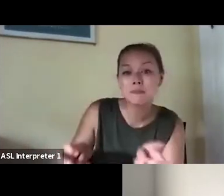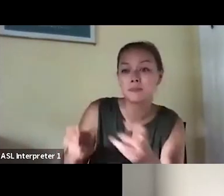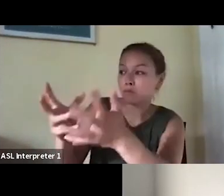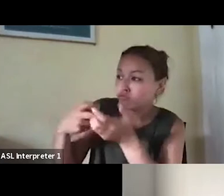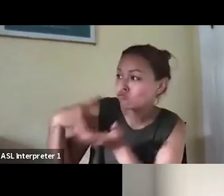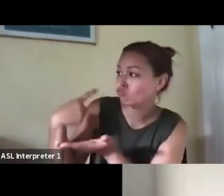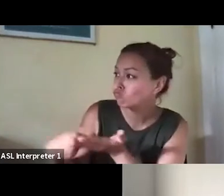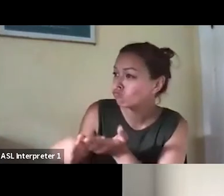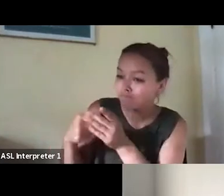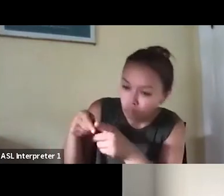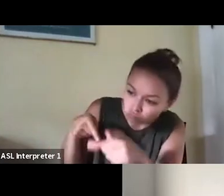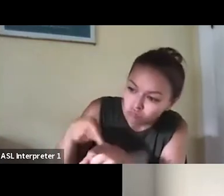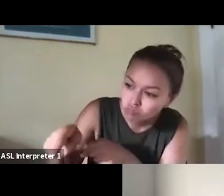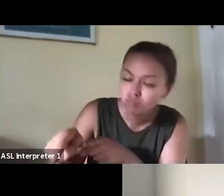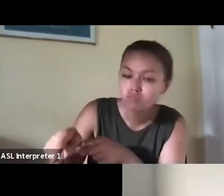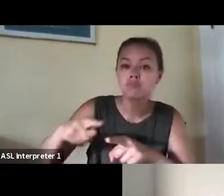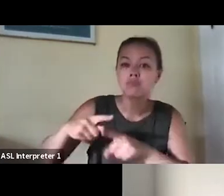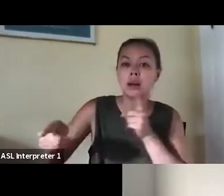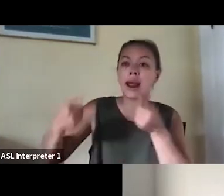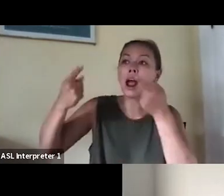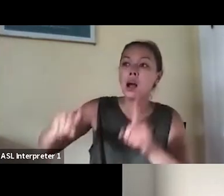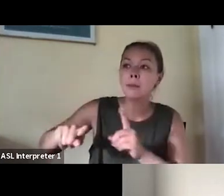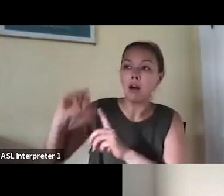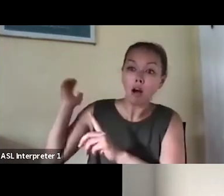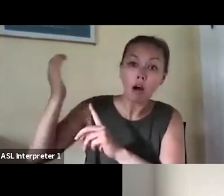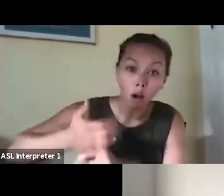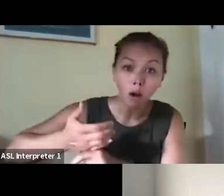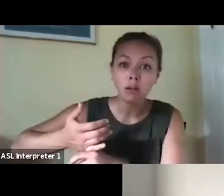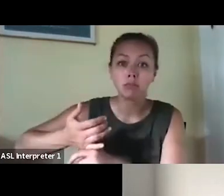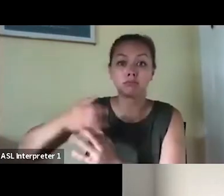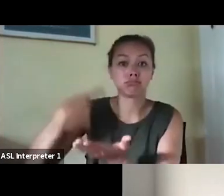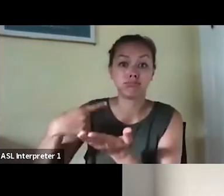overshadowed and completely taken over by this conversation around diversity.